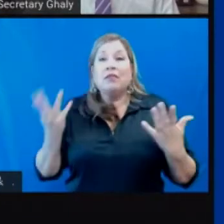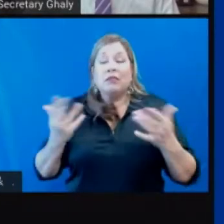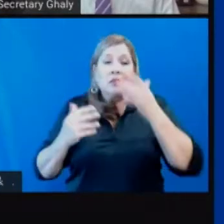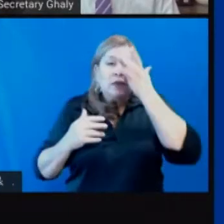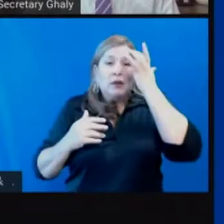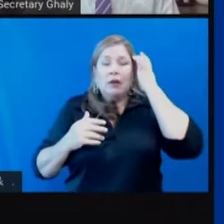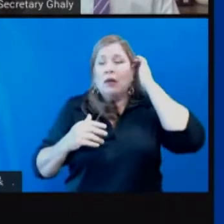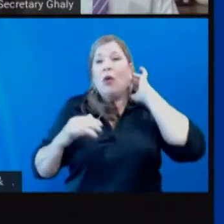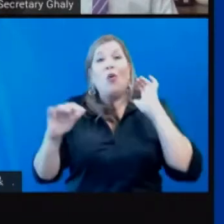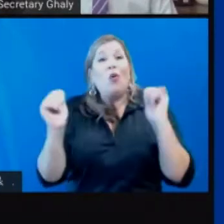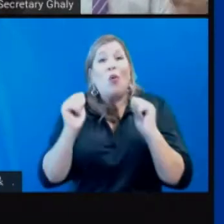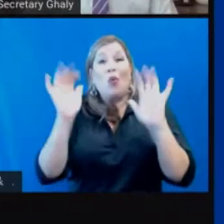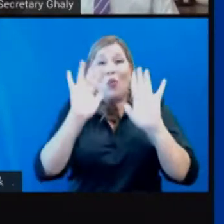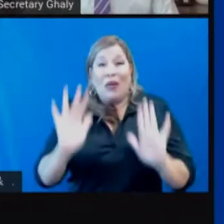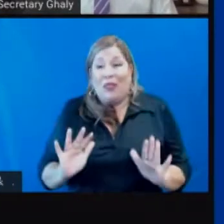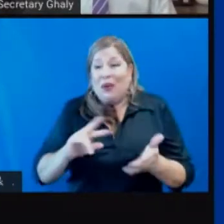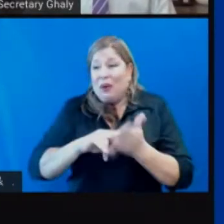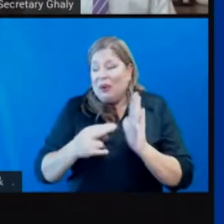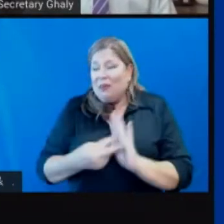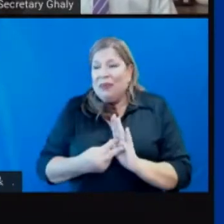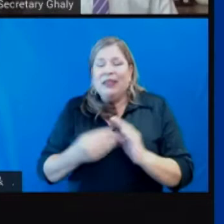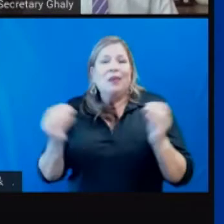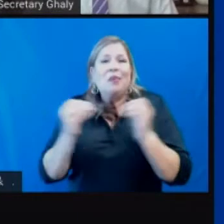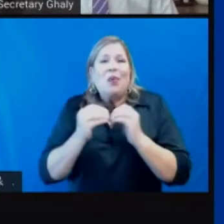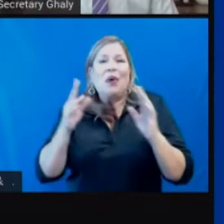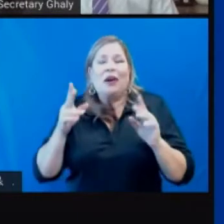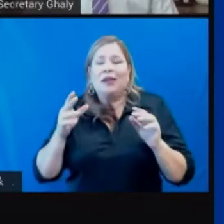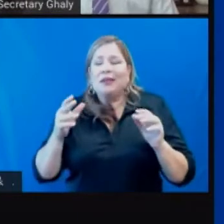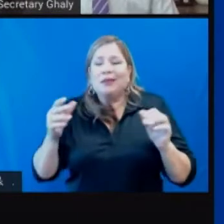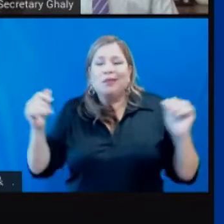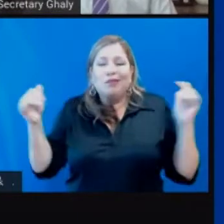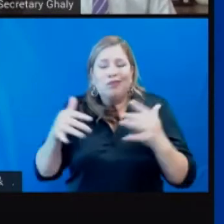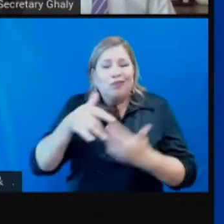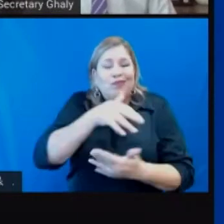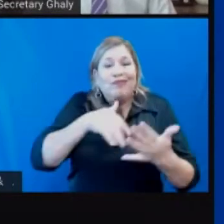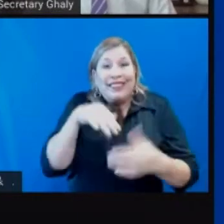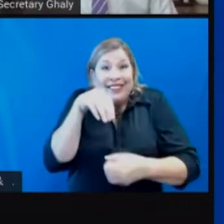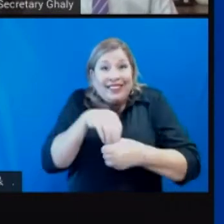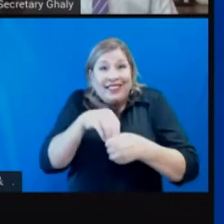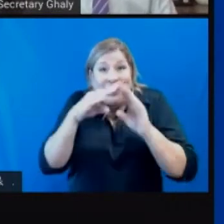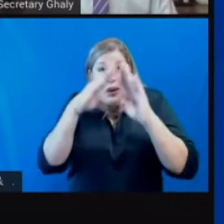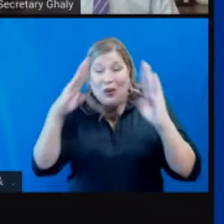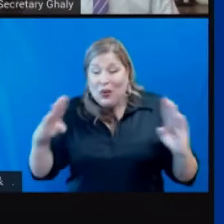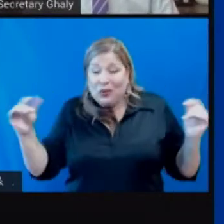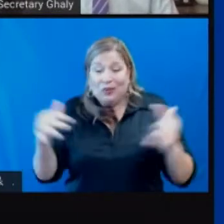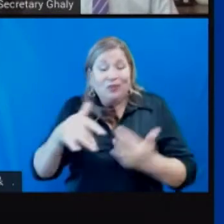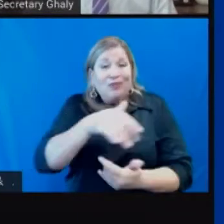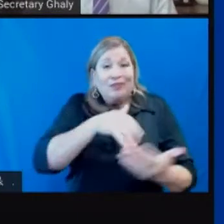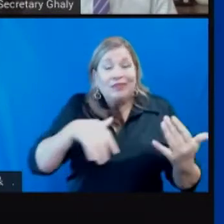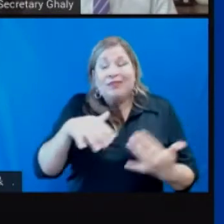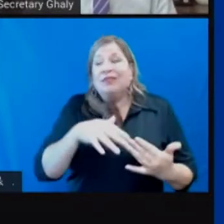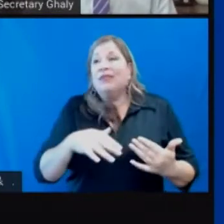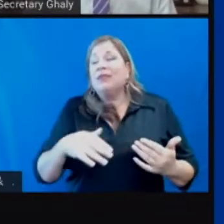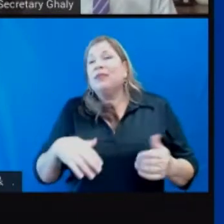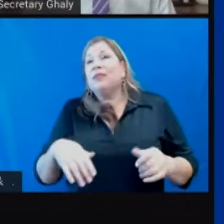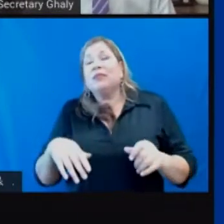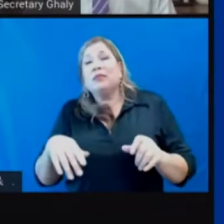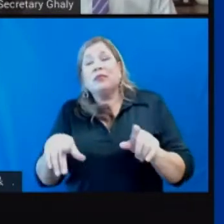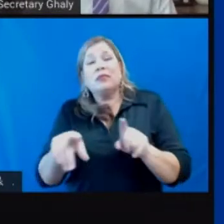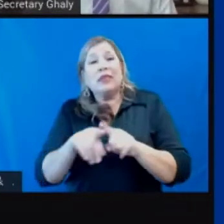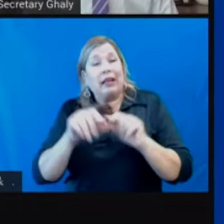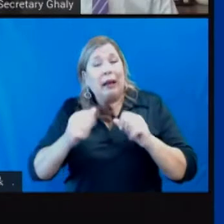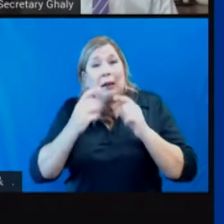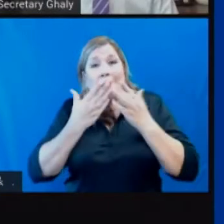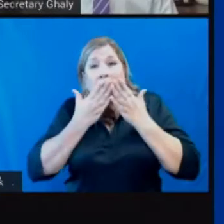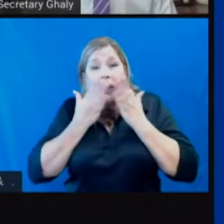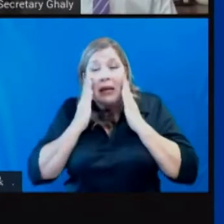with more opening, not just of places indoors and places where you can mask, but places that are indoors